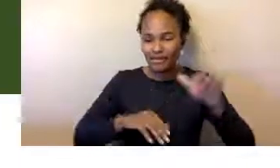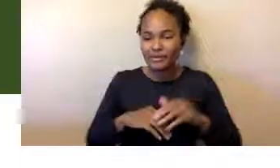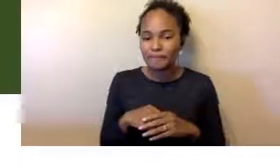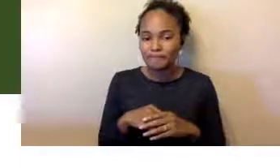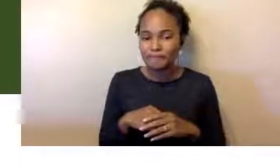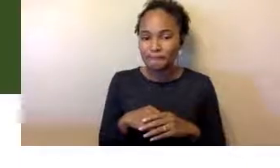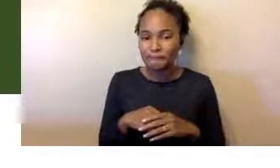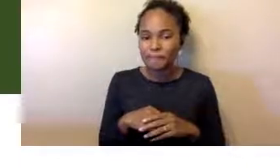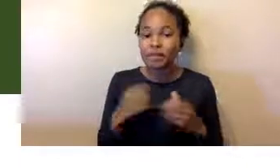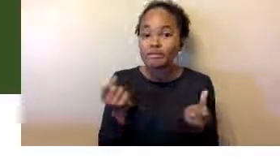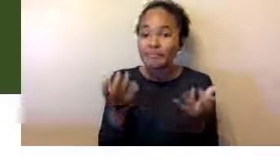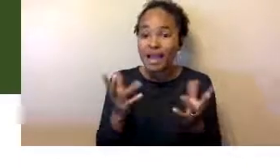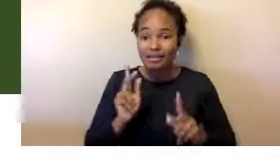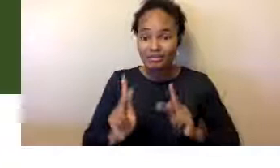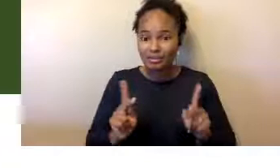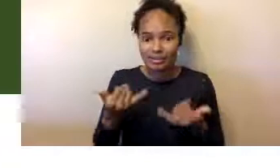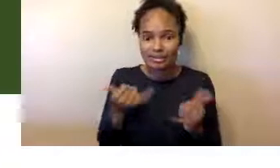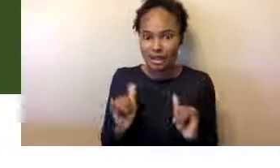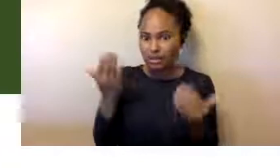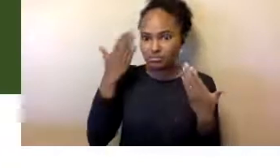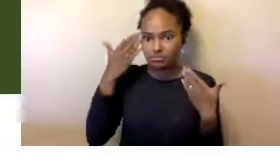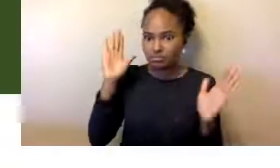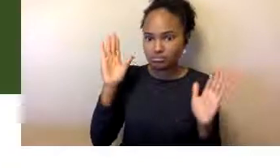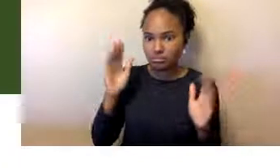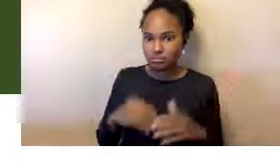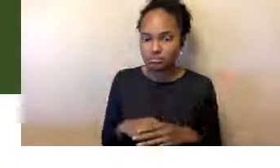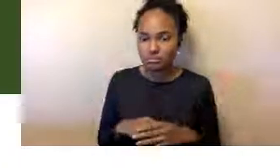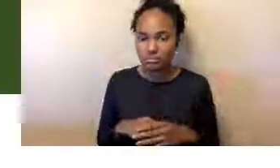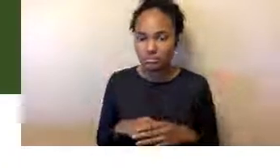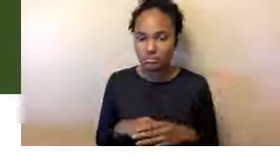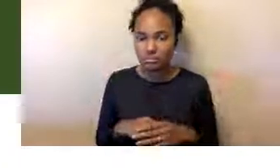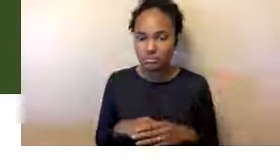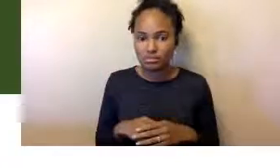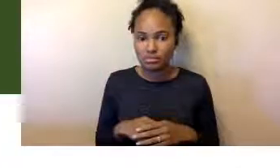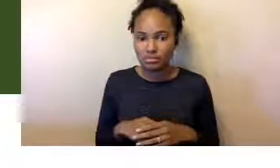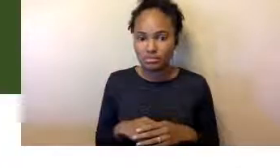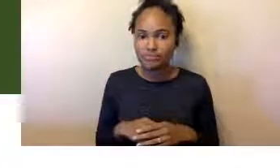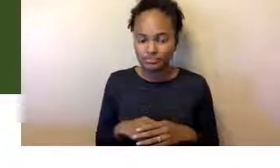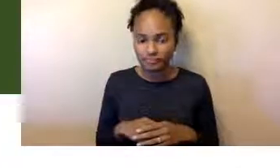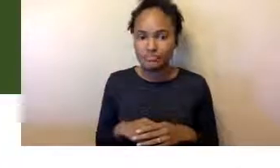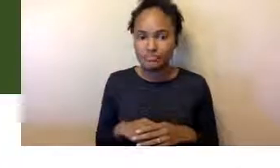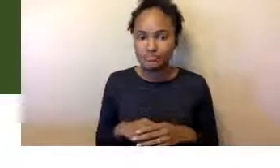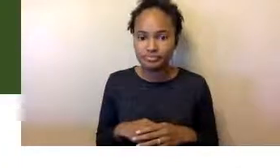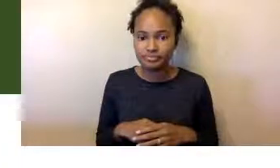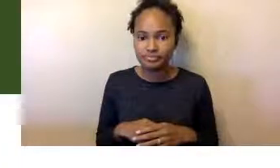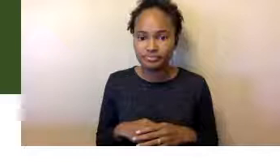But many people are still not informed that this crisis line even exists.